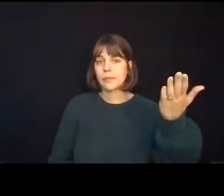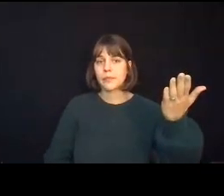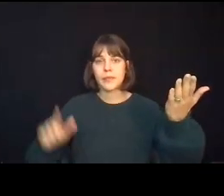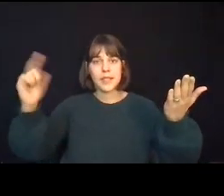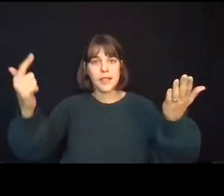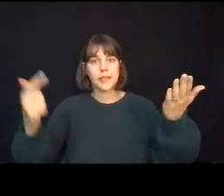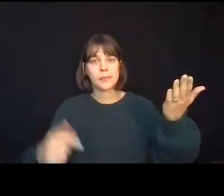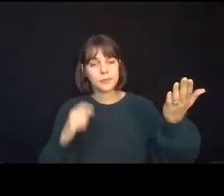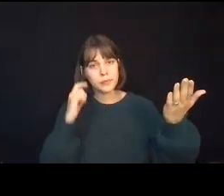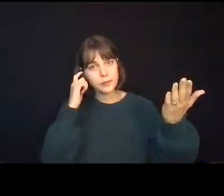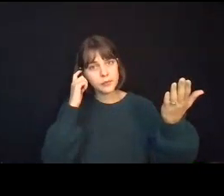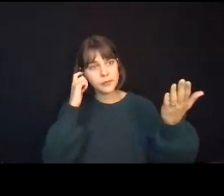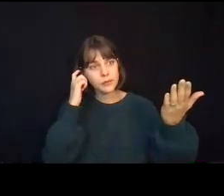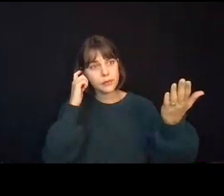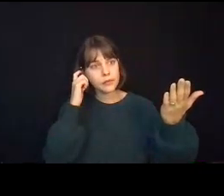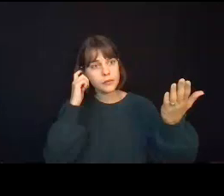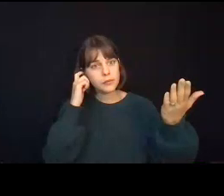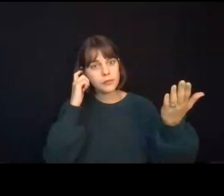Second.